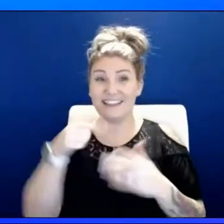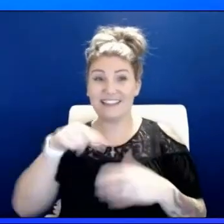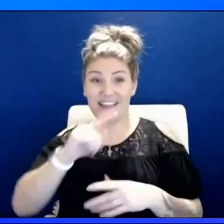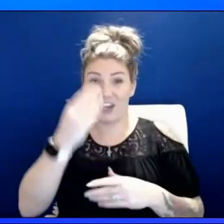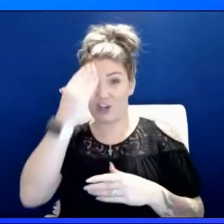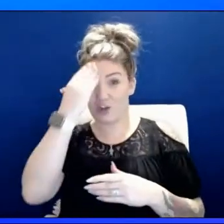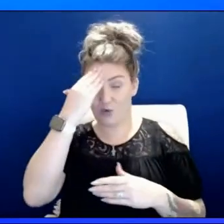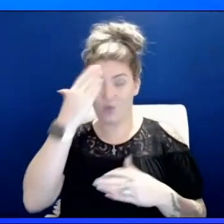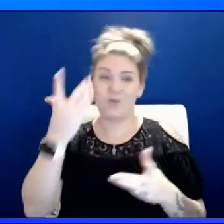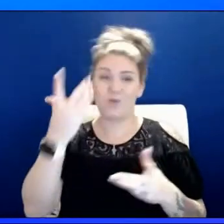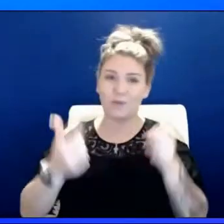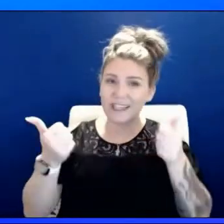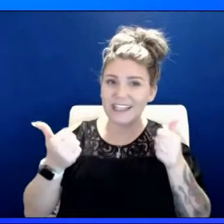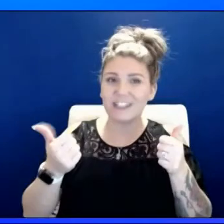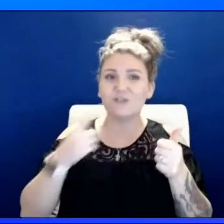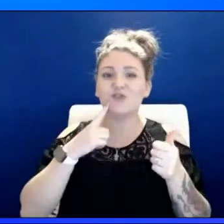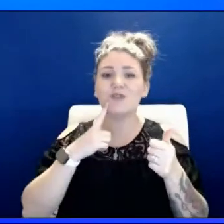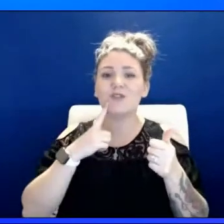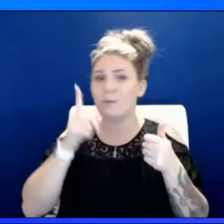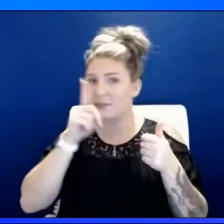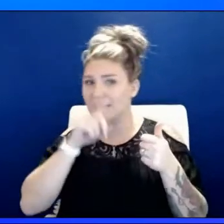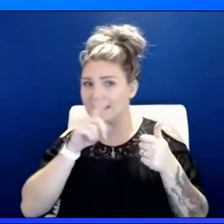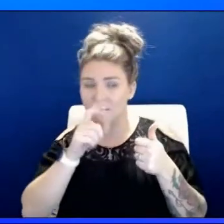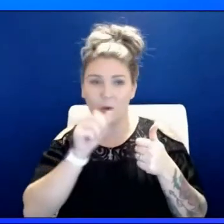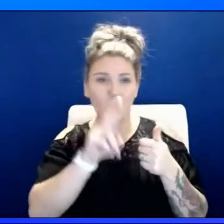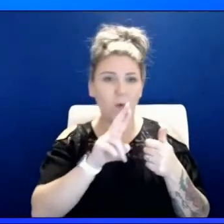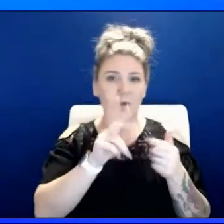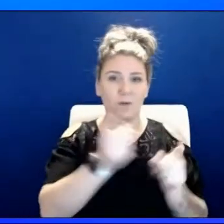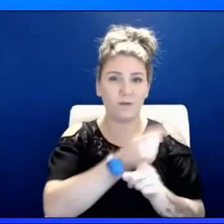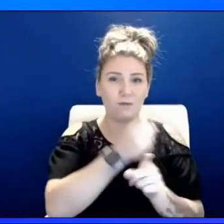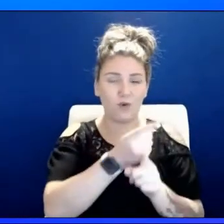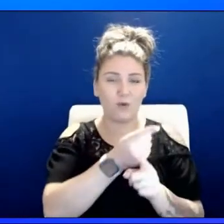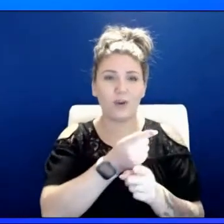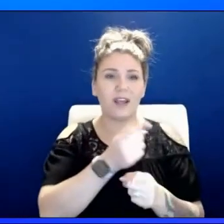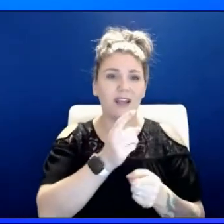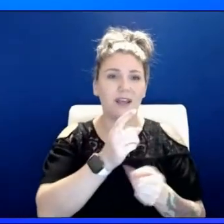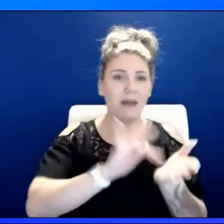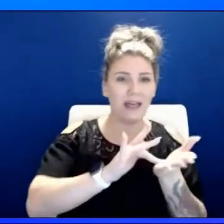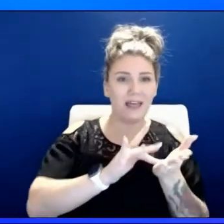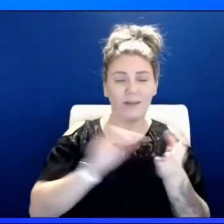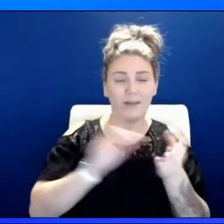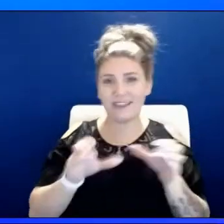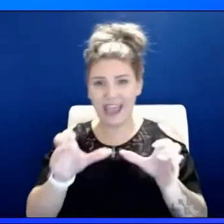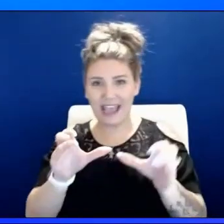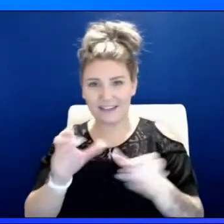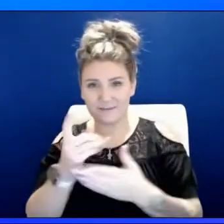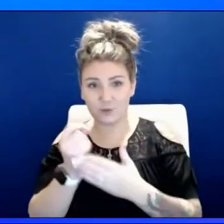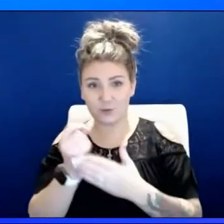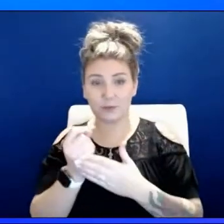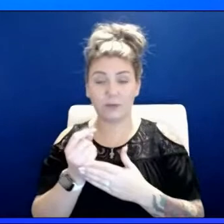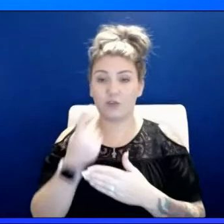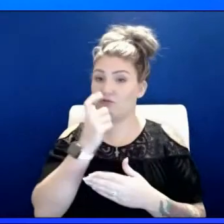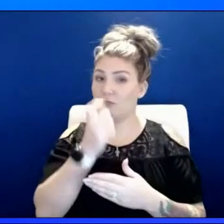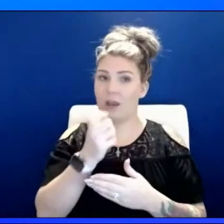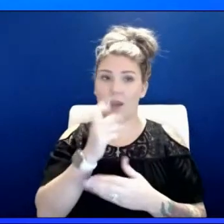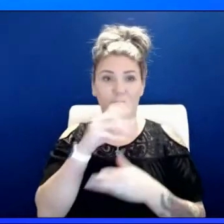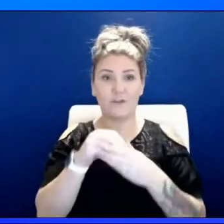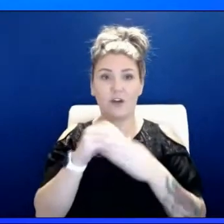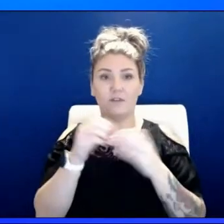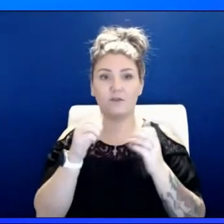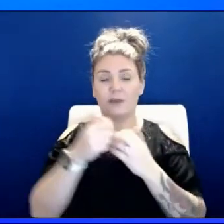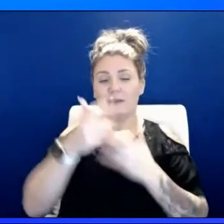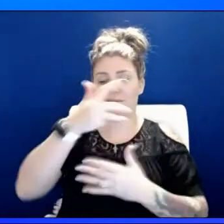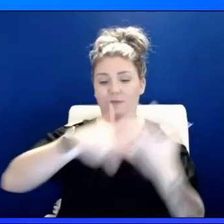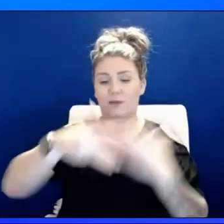in, the placebo pill in, or they put the right pill in, the active treatment. And they're not involved in interacting with the patients,